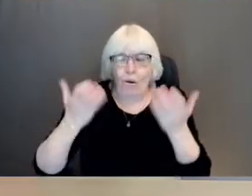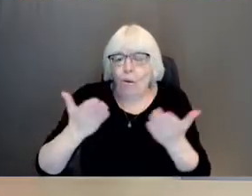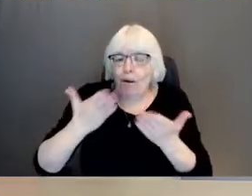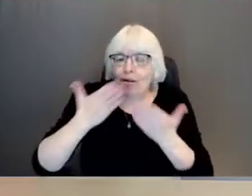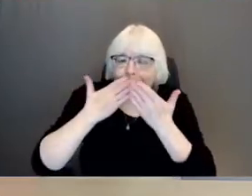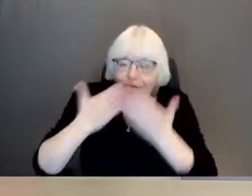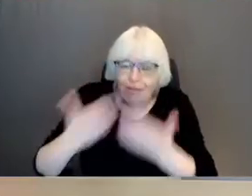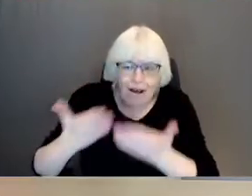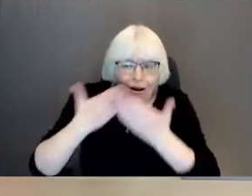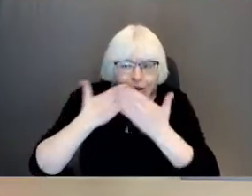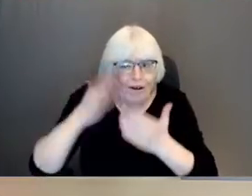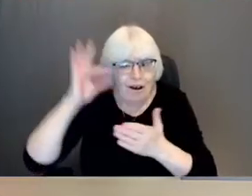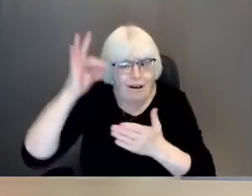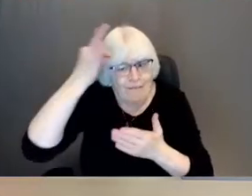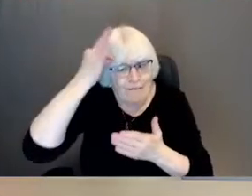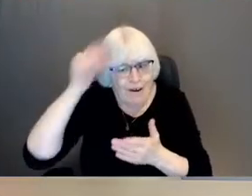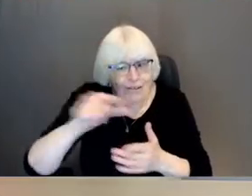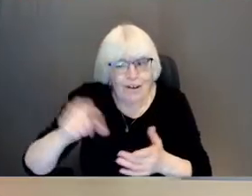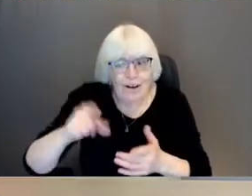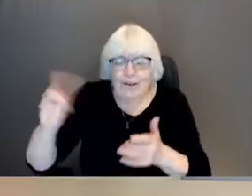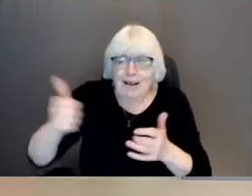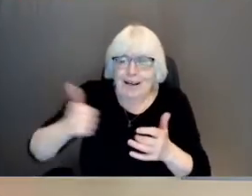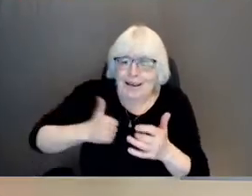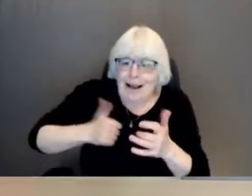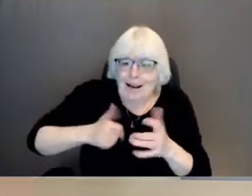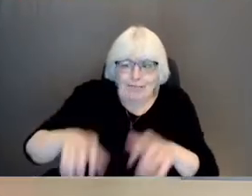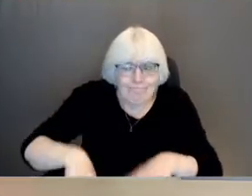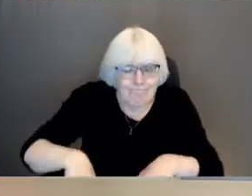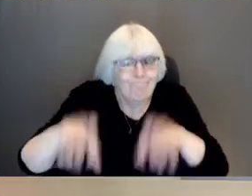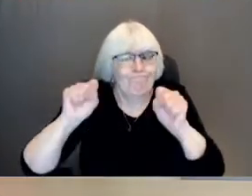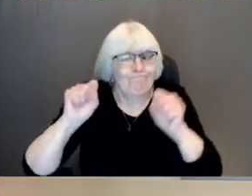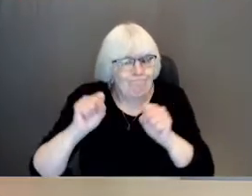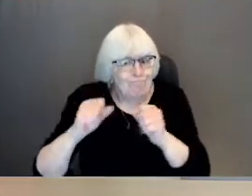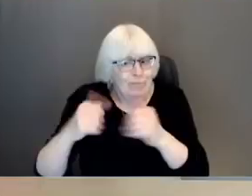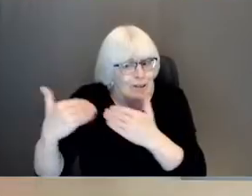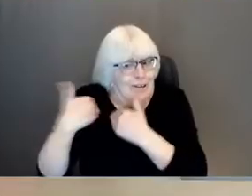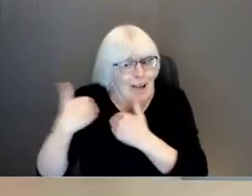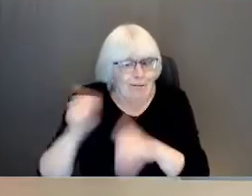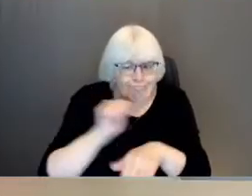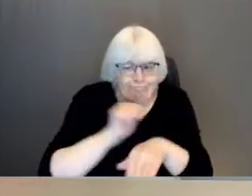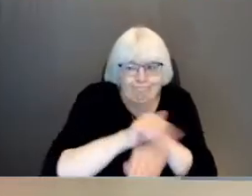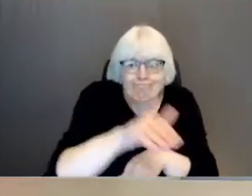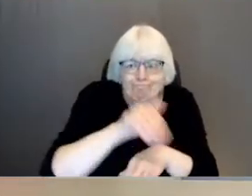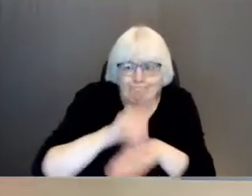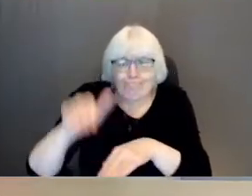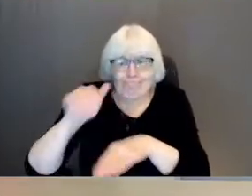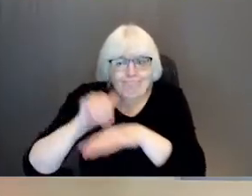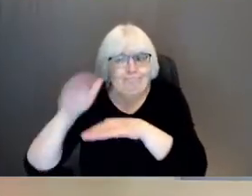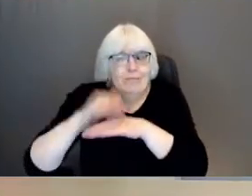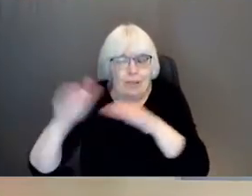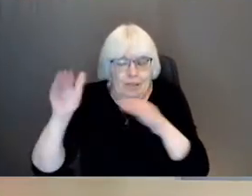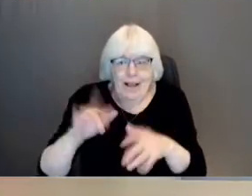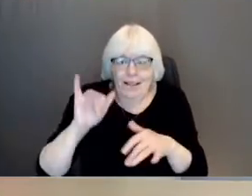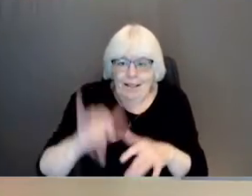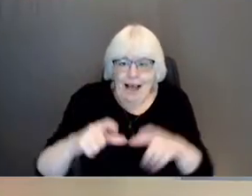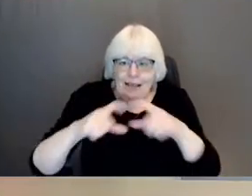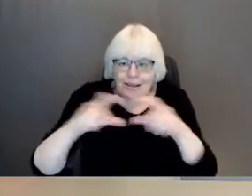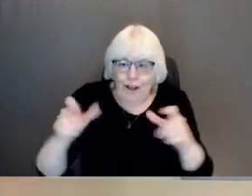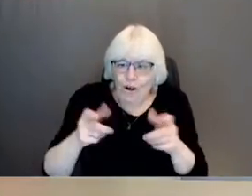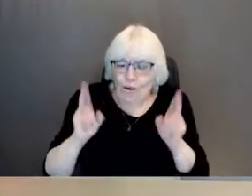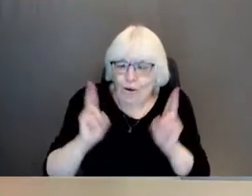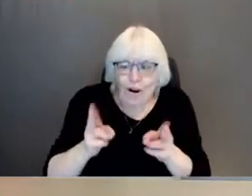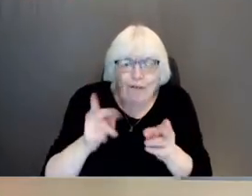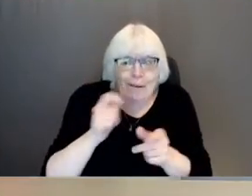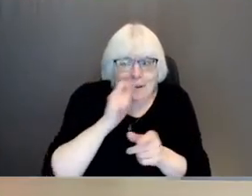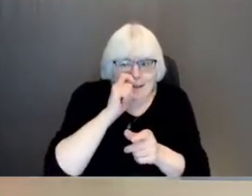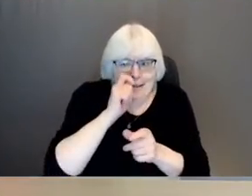and other pandemic supplies. Their role in purchasing and distribution of essential goods during the pandemic is vitally important